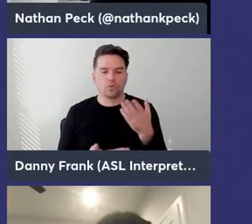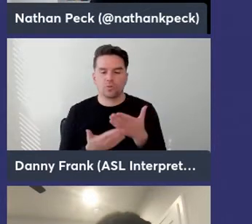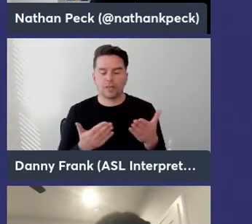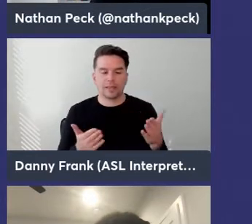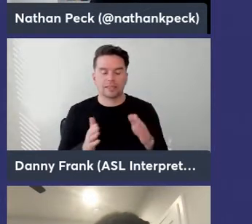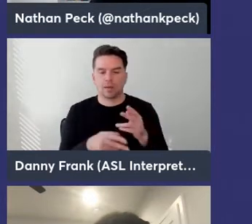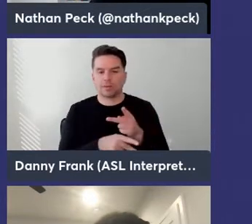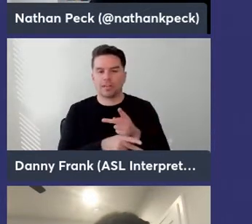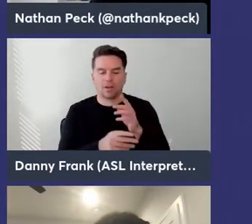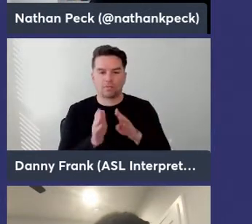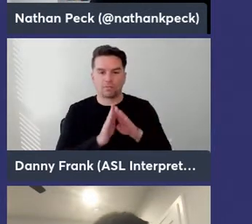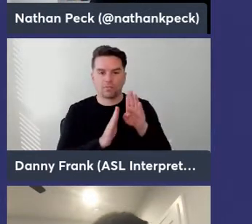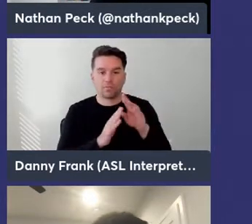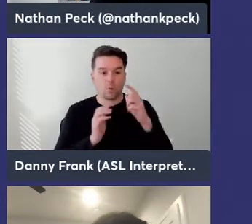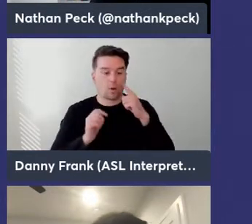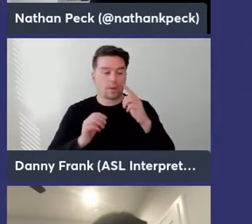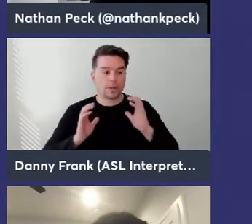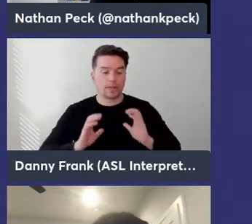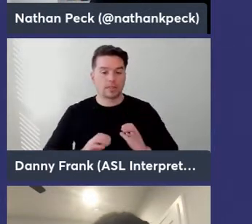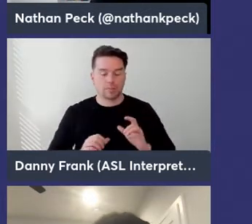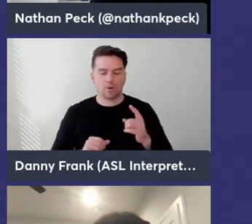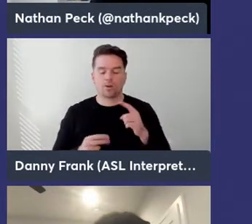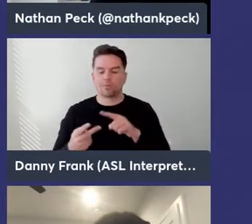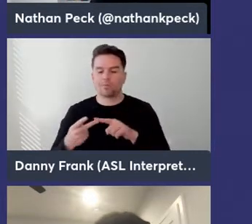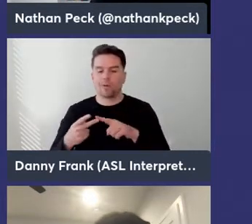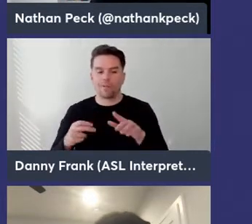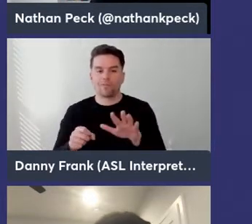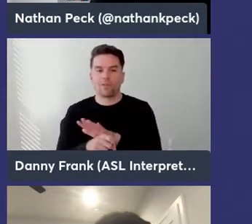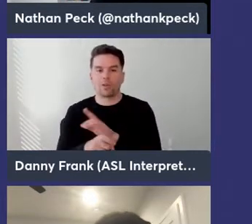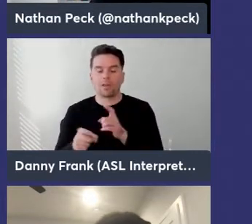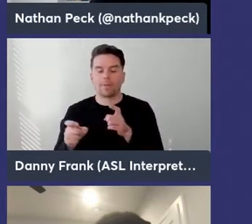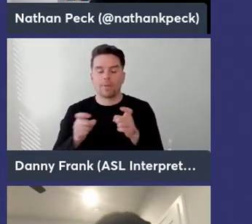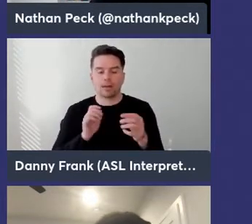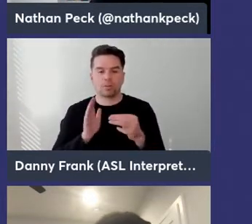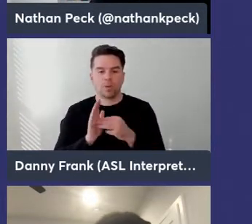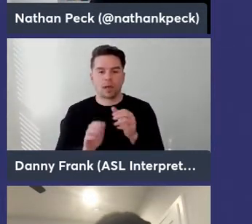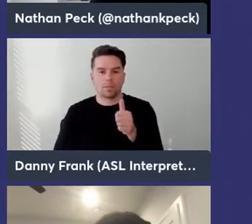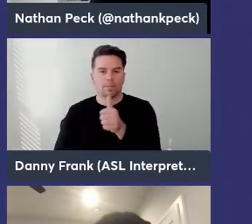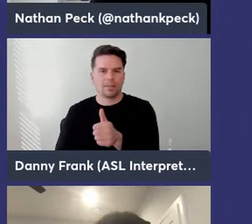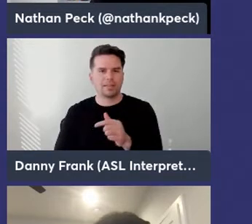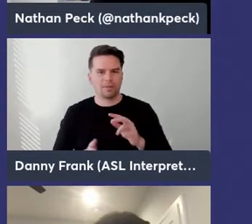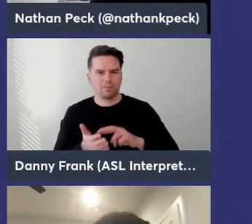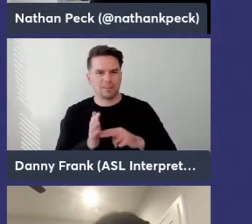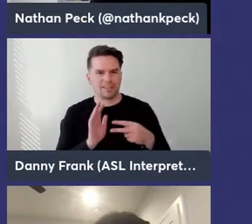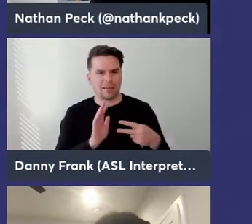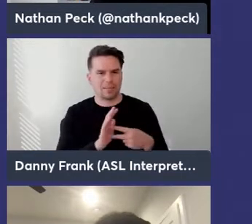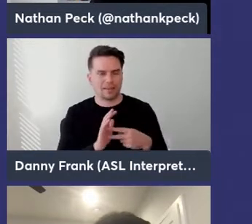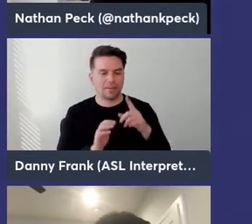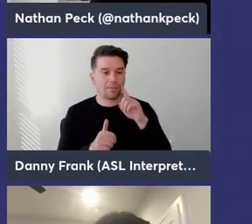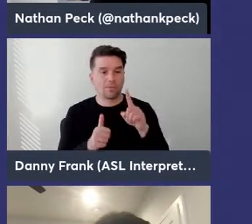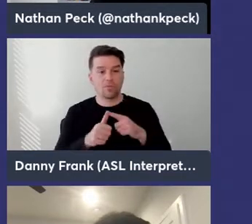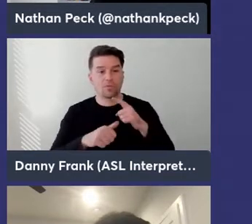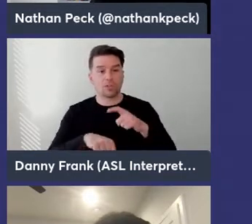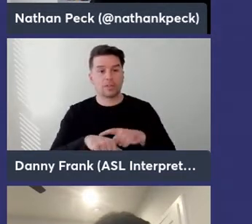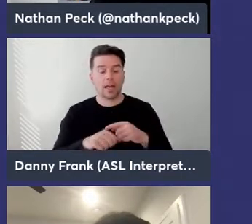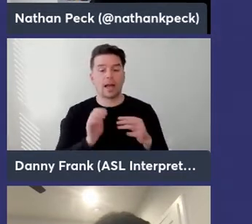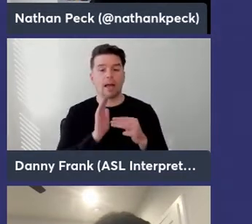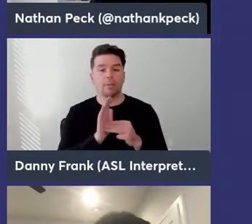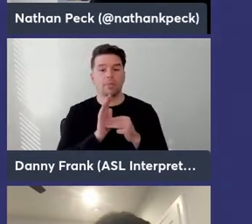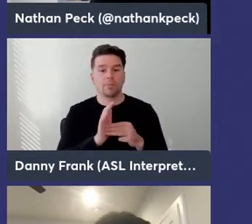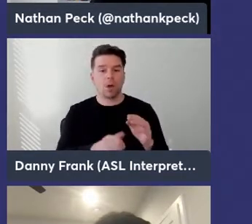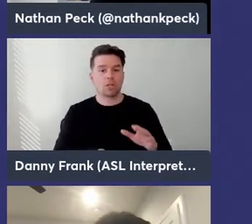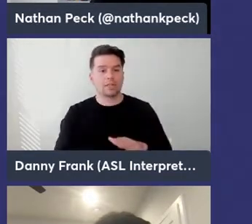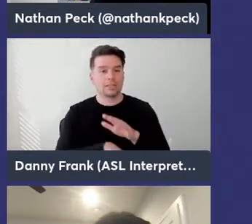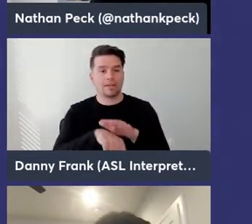smart traffic routing and fully managed model placement. What do I mean by that? For the first time when the model is invoked, say, for